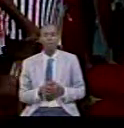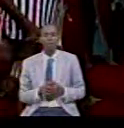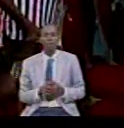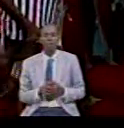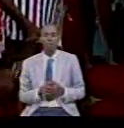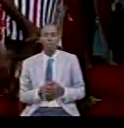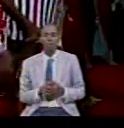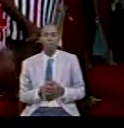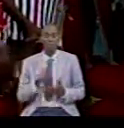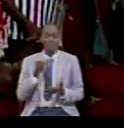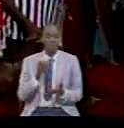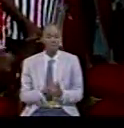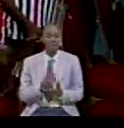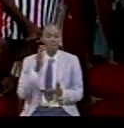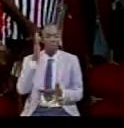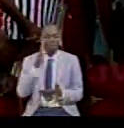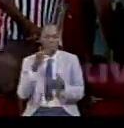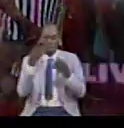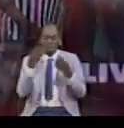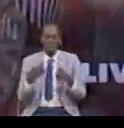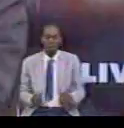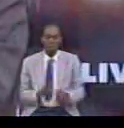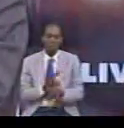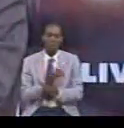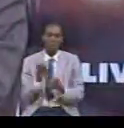that will happen no more.